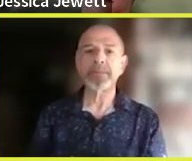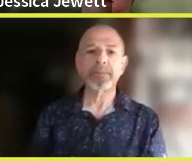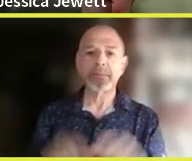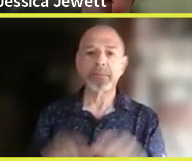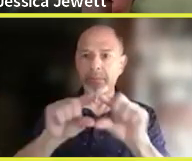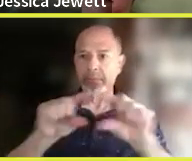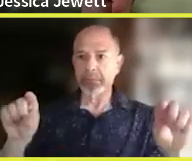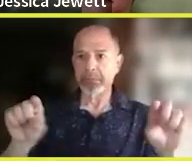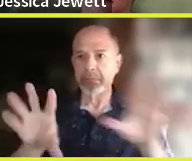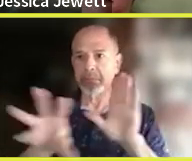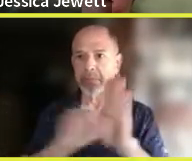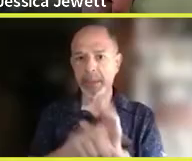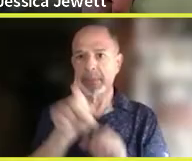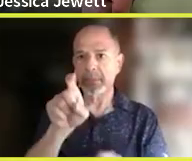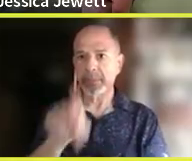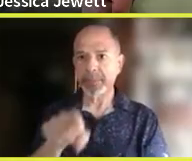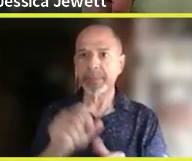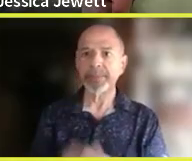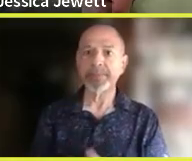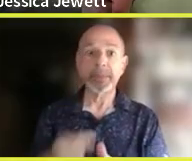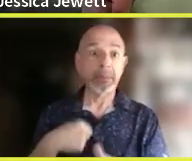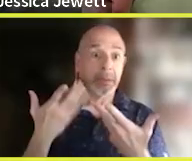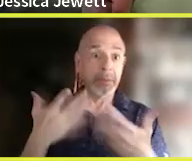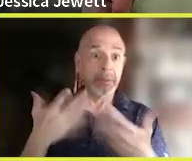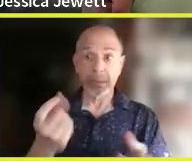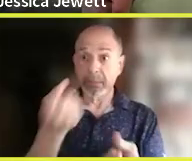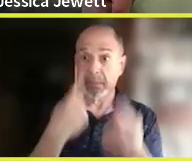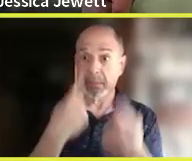Network. And that's all I have. Any questions?